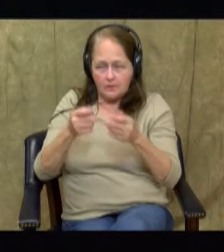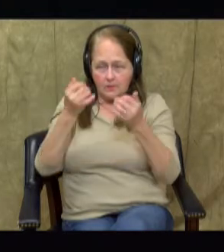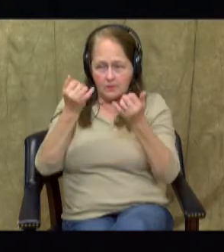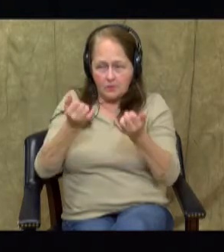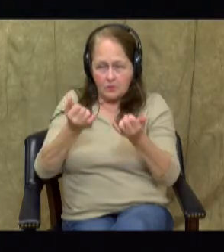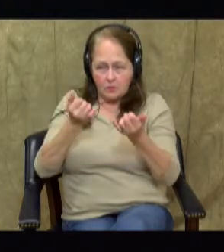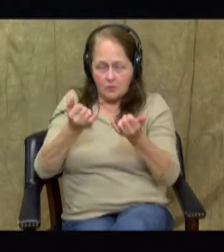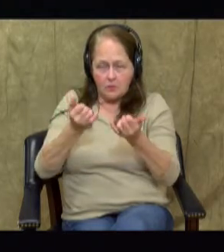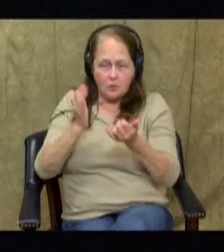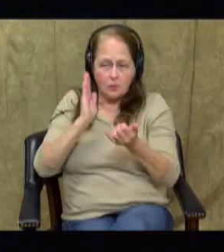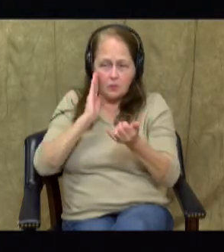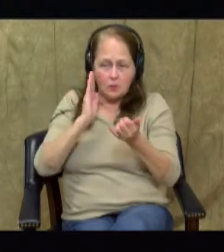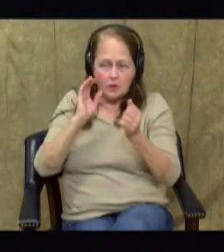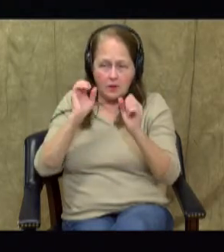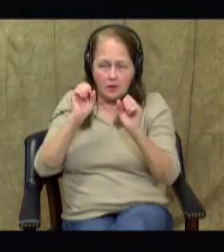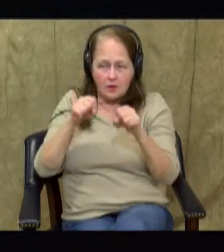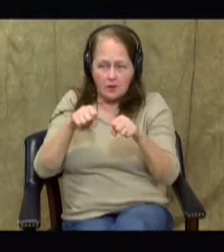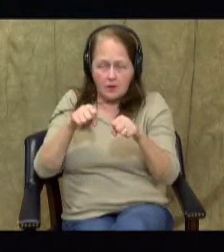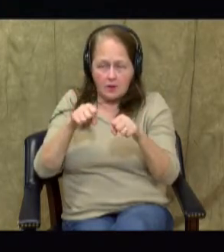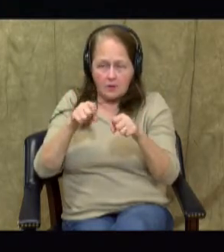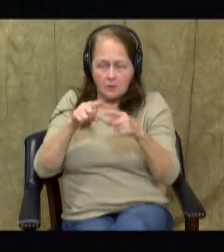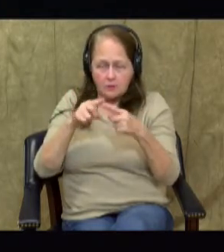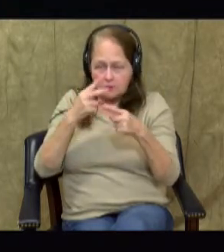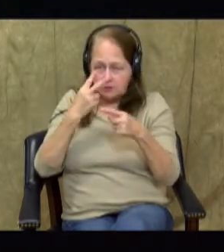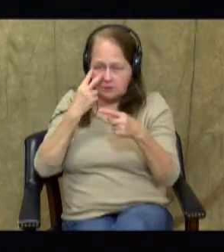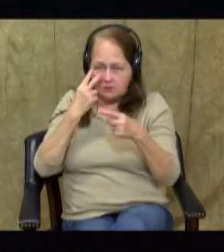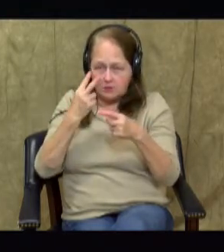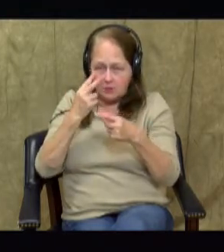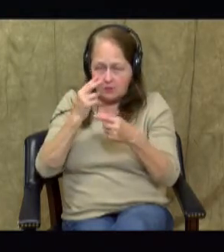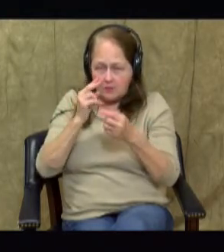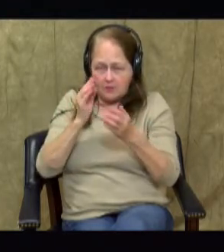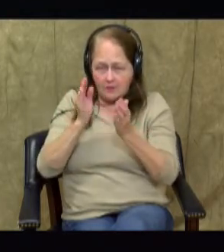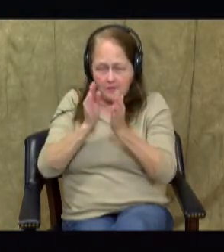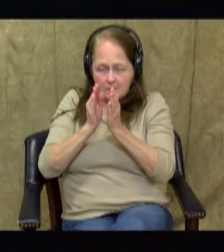now you should be able to see a tiny sliver.